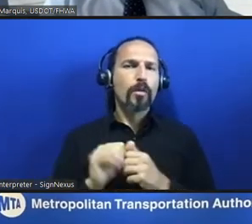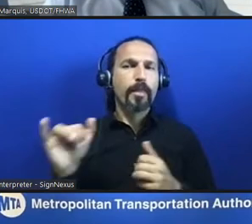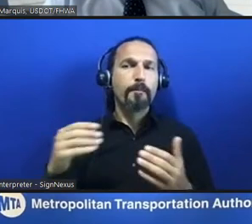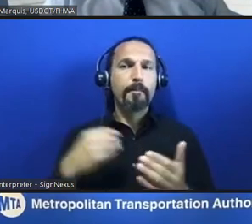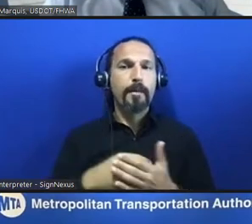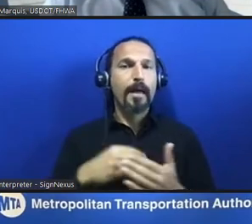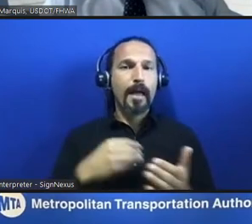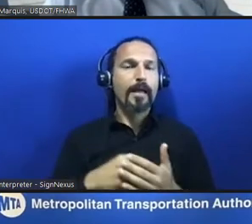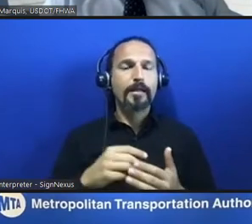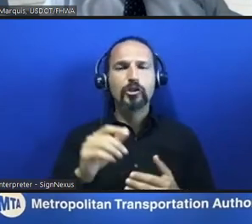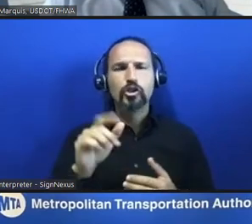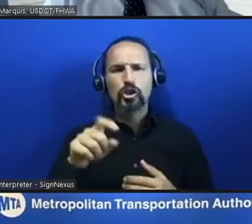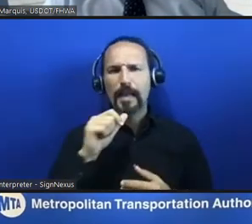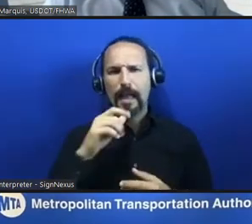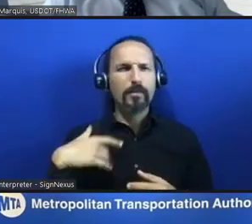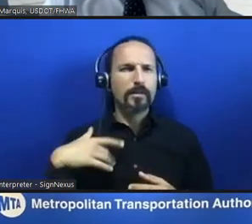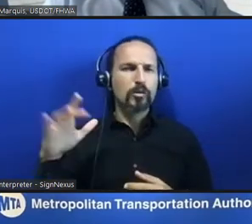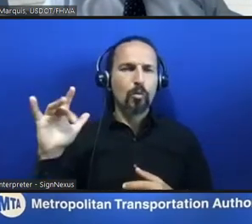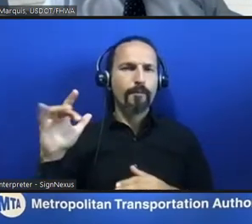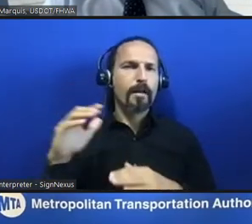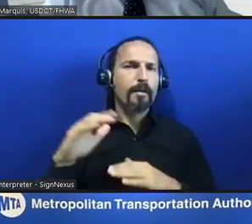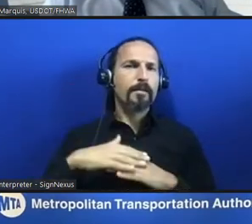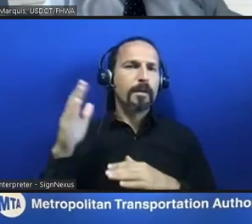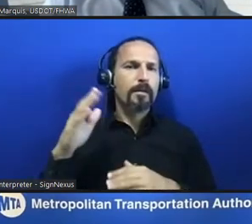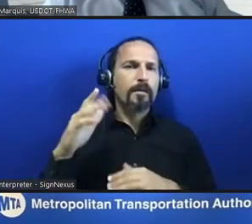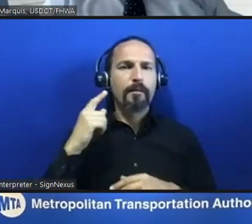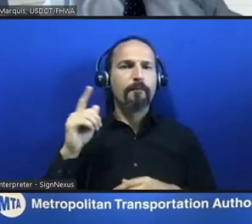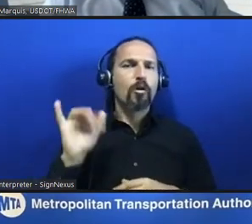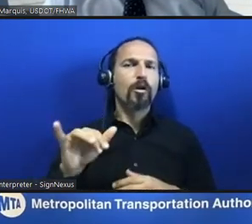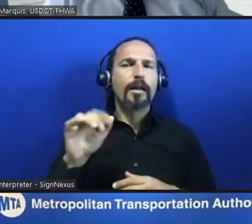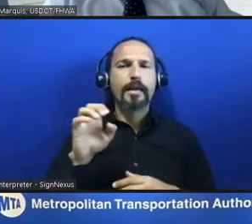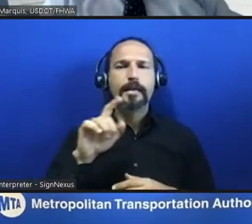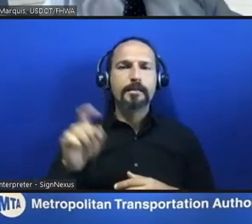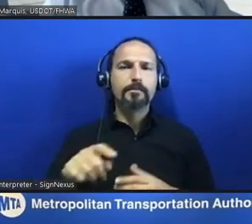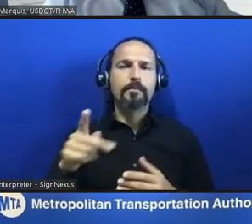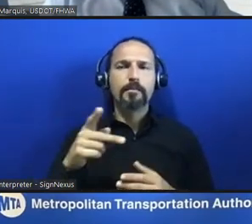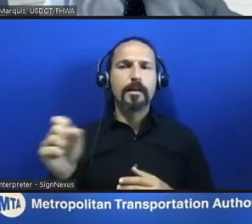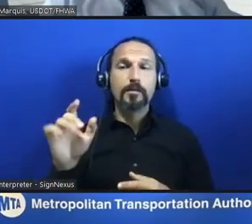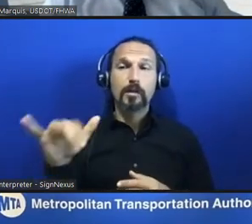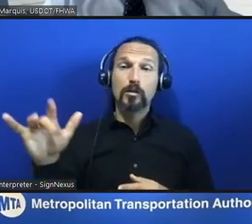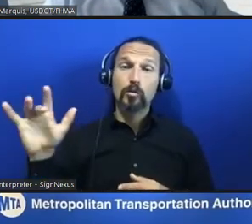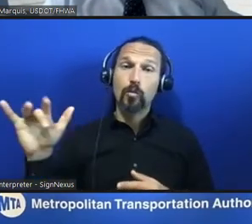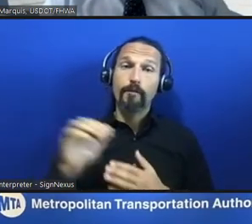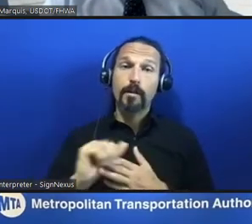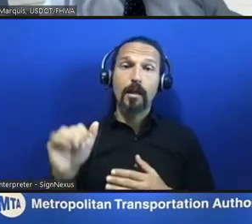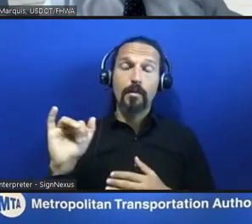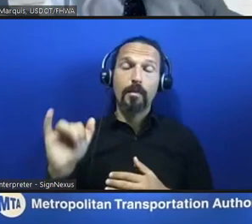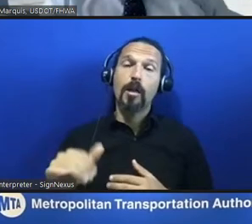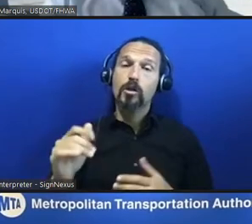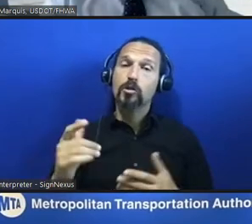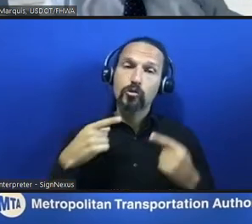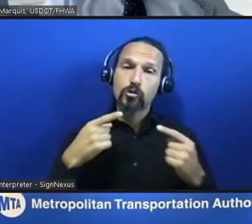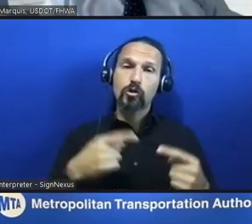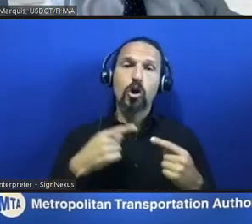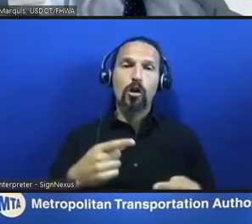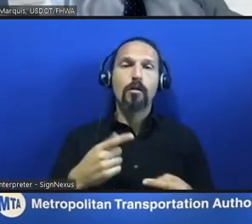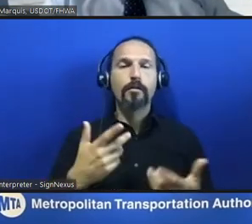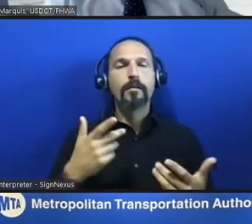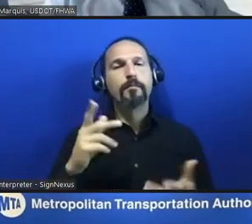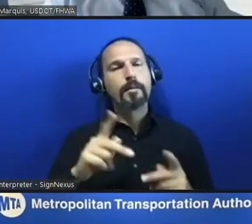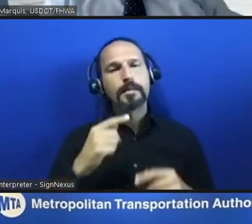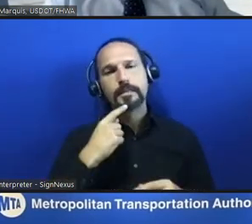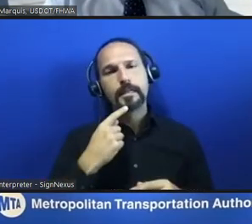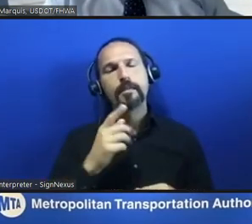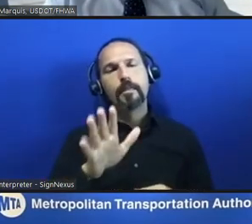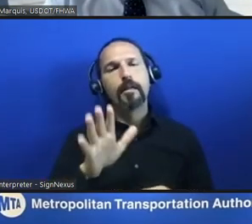money there should not be a 25 minimum to keep an Easy Pass account open for some 25 is a hardship people have testified